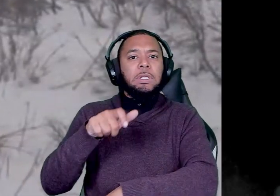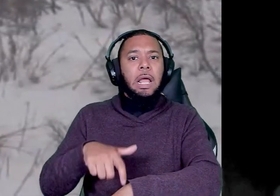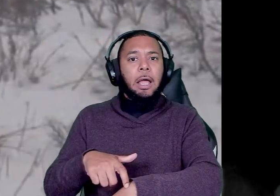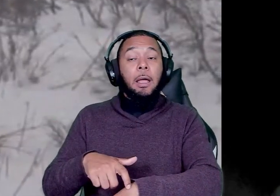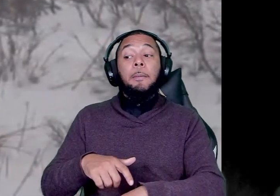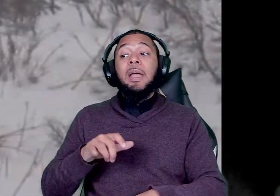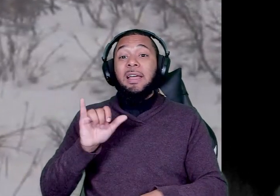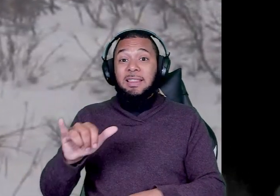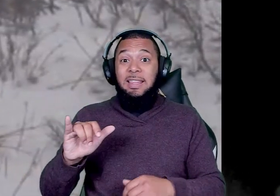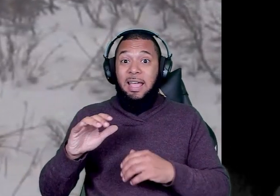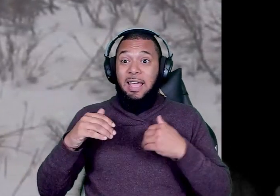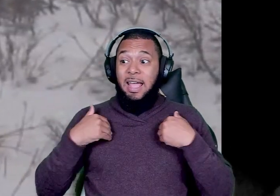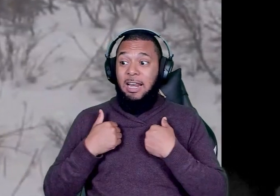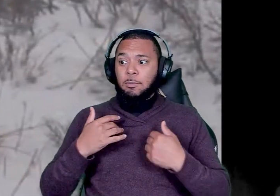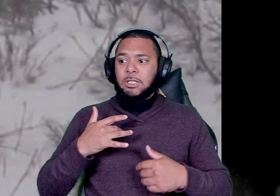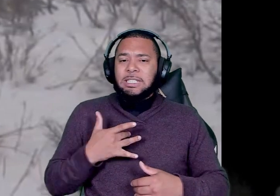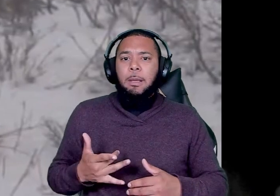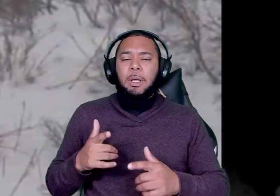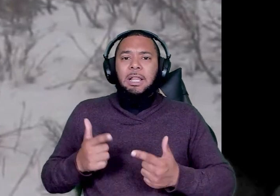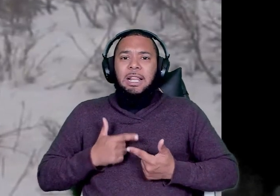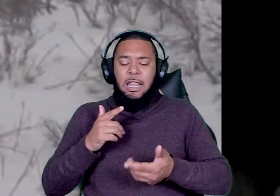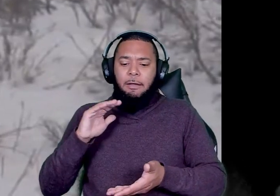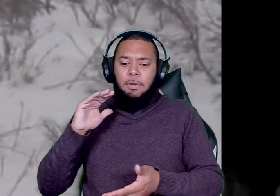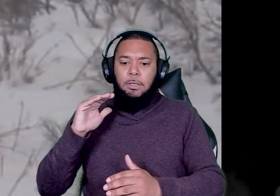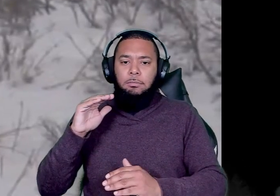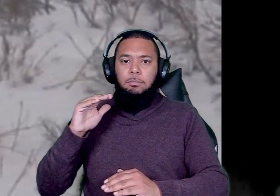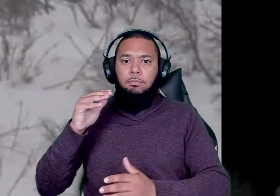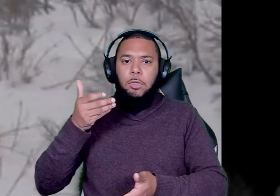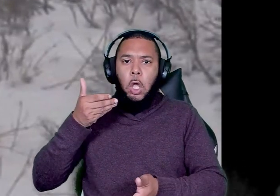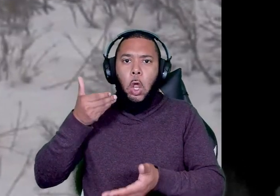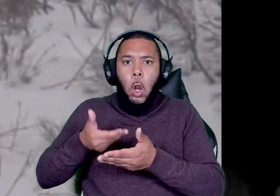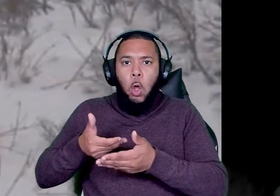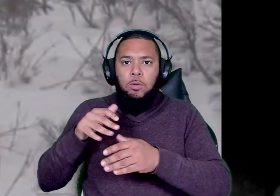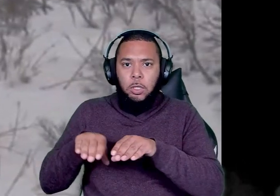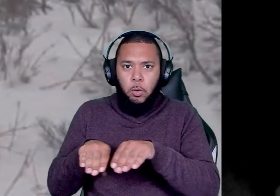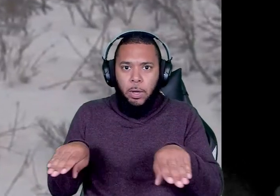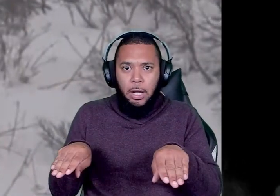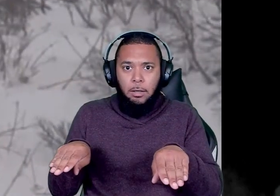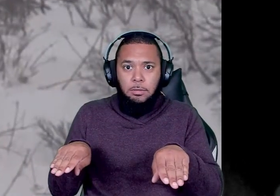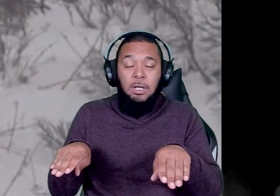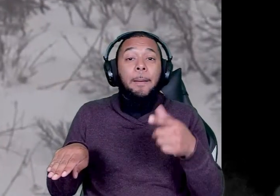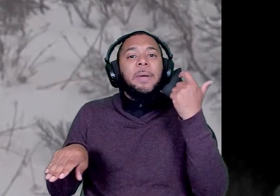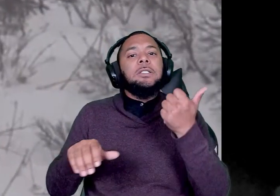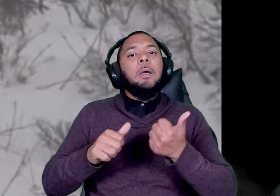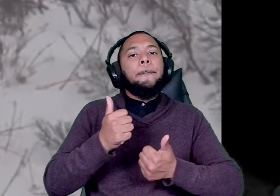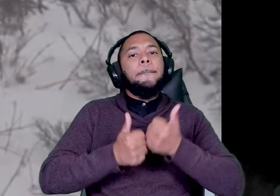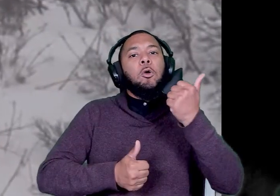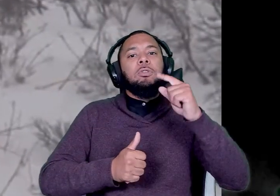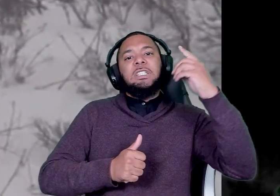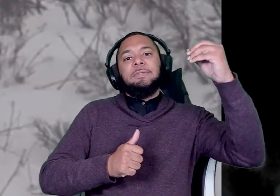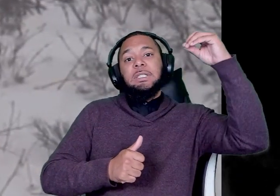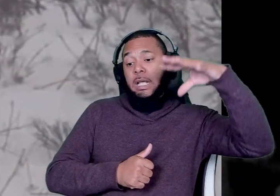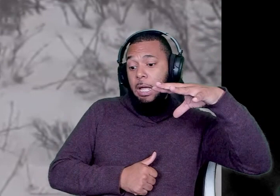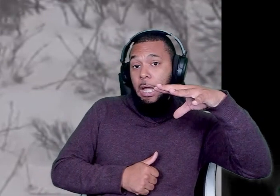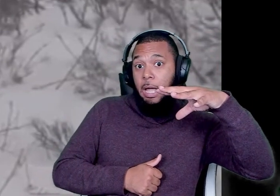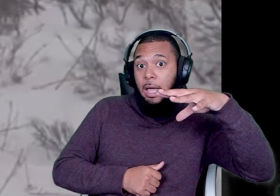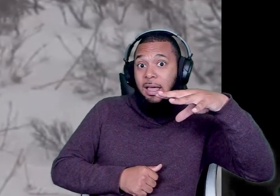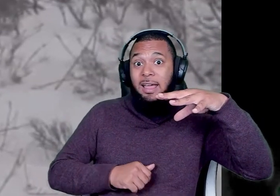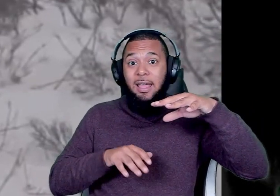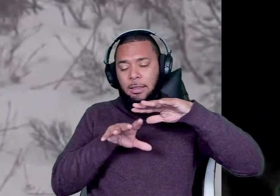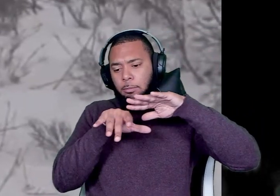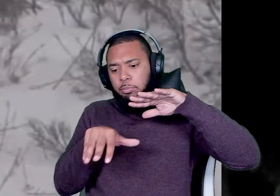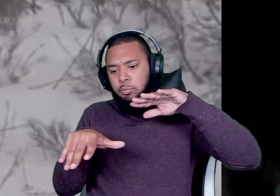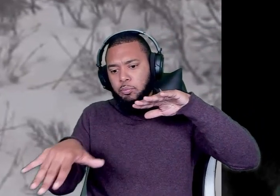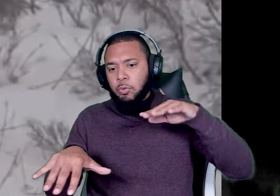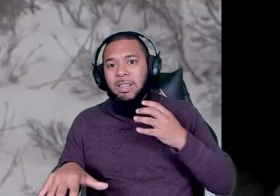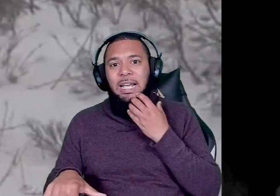ground. That's where you'll find most of the sun's energy on any given day, if there is sun. There's going to be